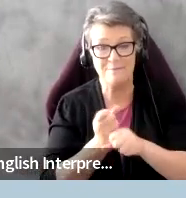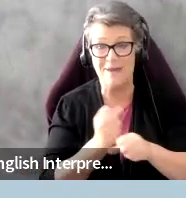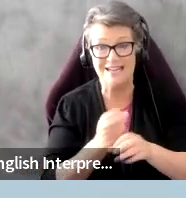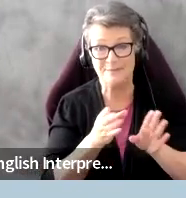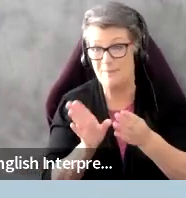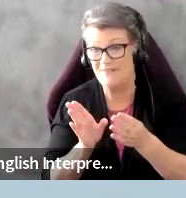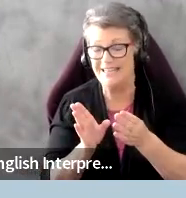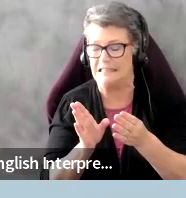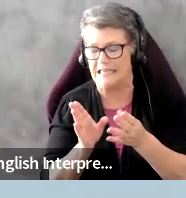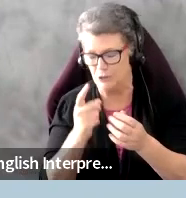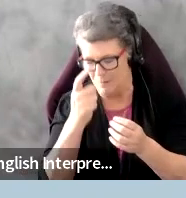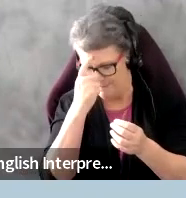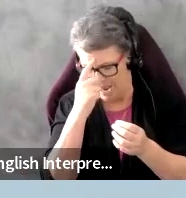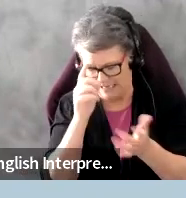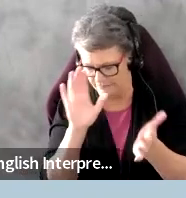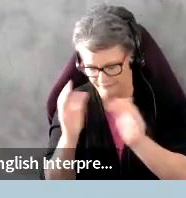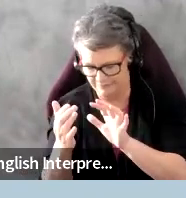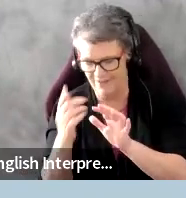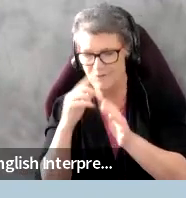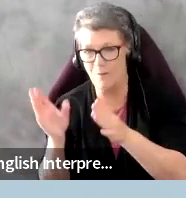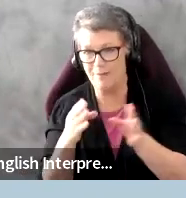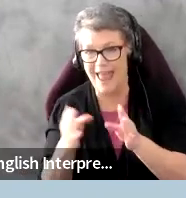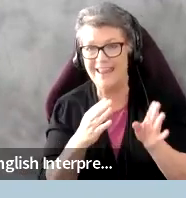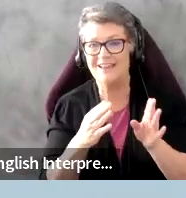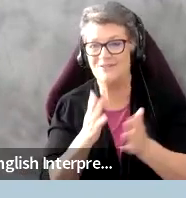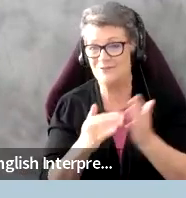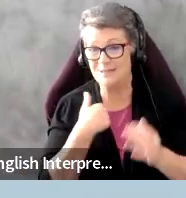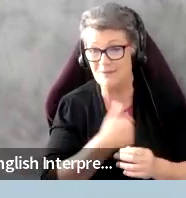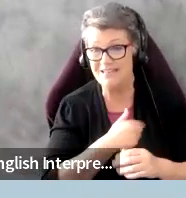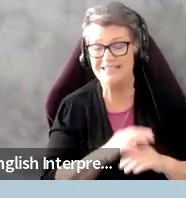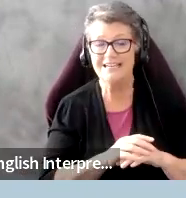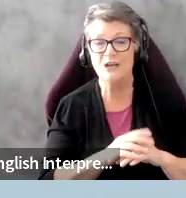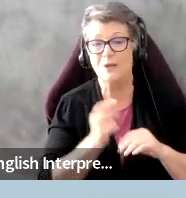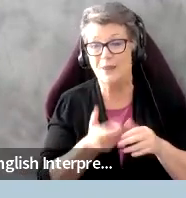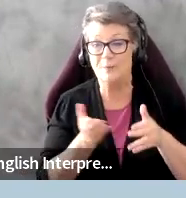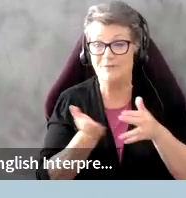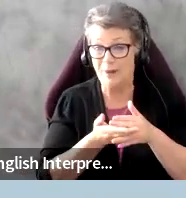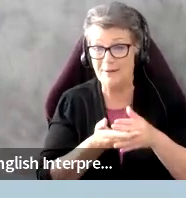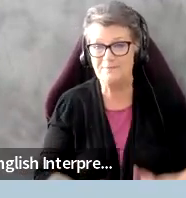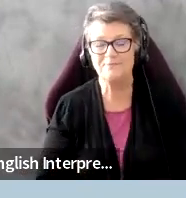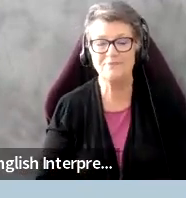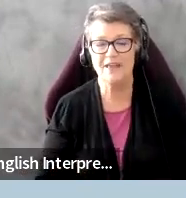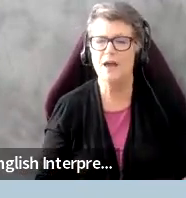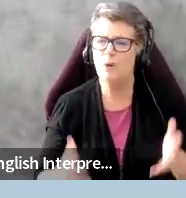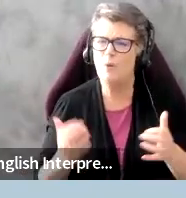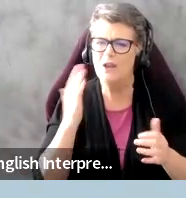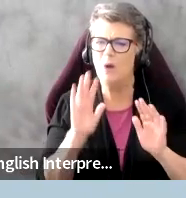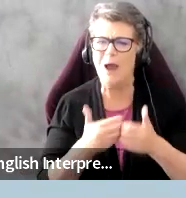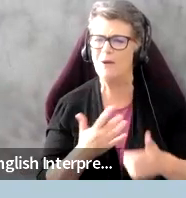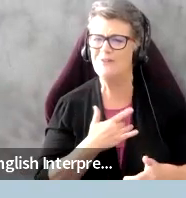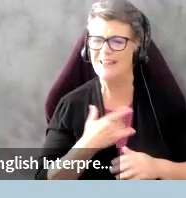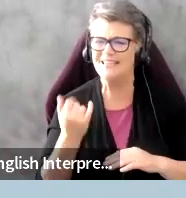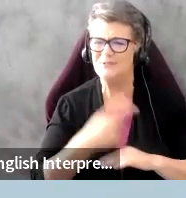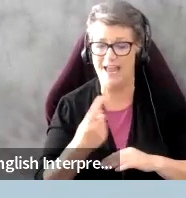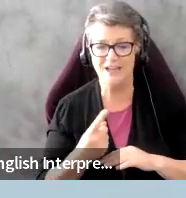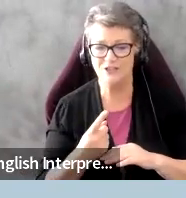and get into a different mindset for planning. For some of us, we get a little bit of reprieve, but we want to know how everybody's feeling today. So